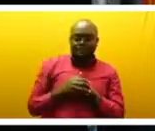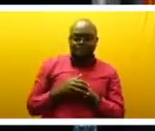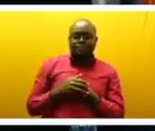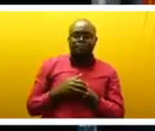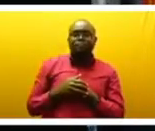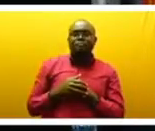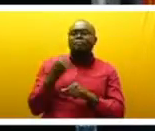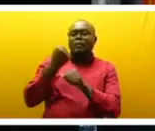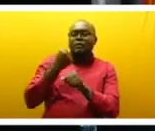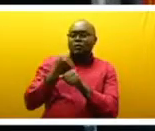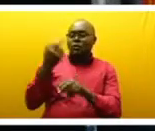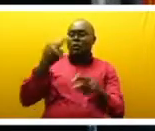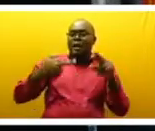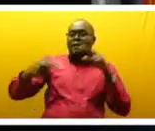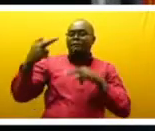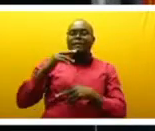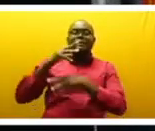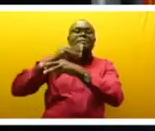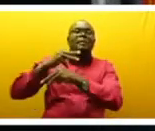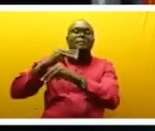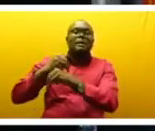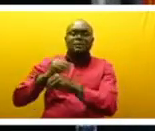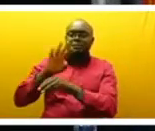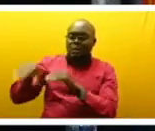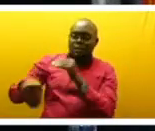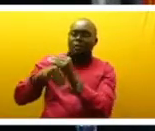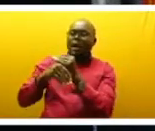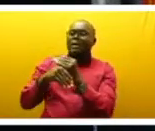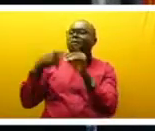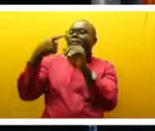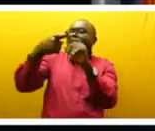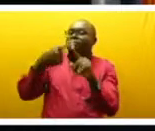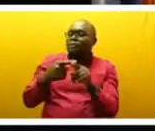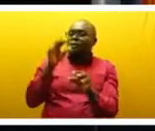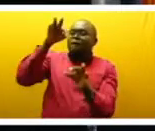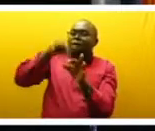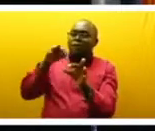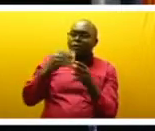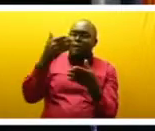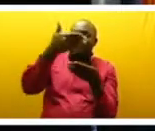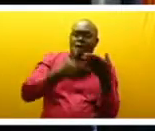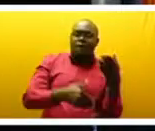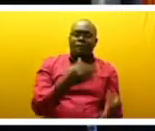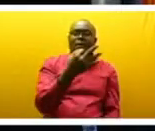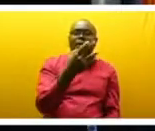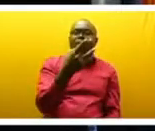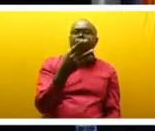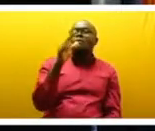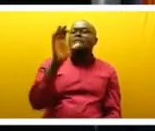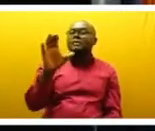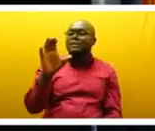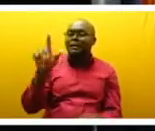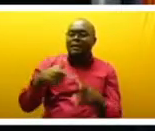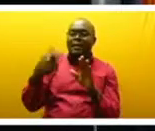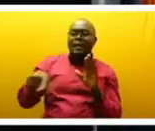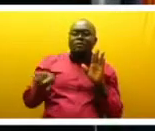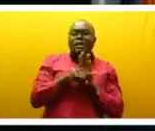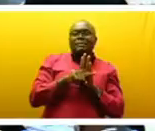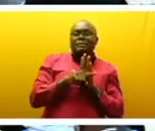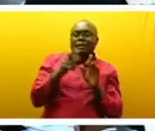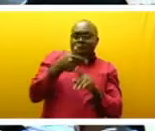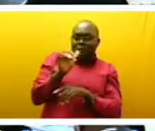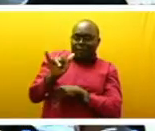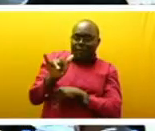reverse mathematics. You begin by adding up all the votes you say were in the Form 34C, and then you subtract from